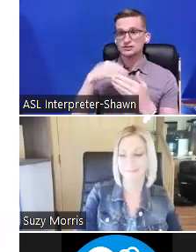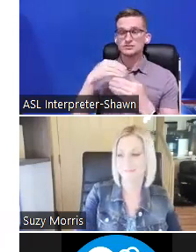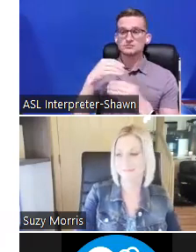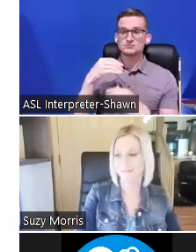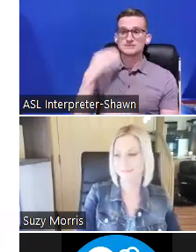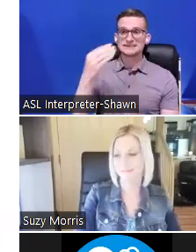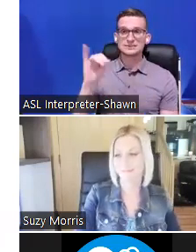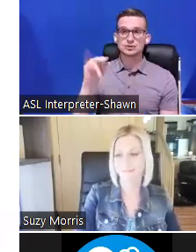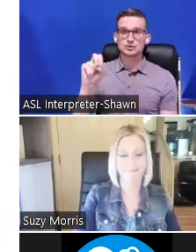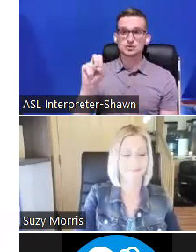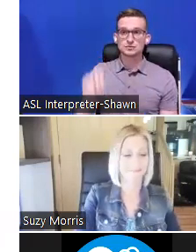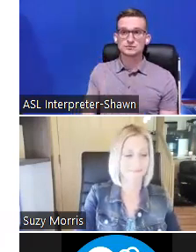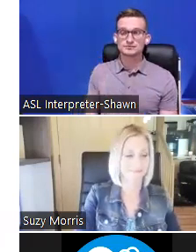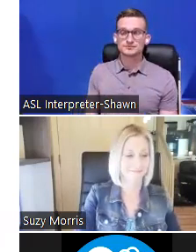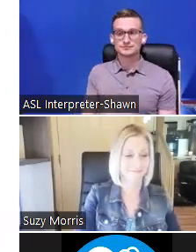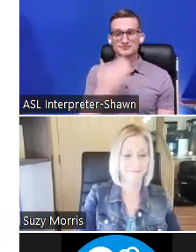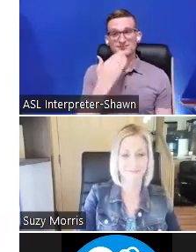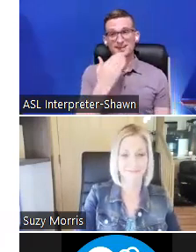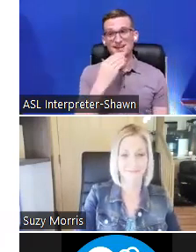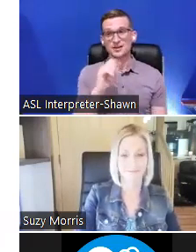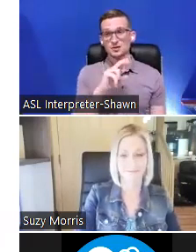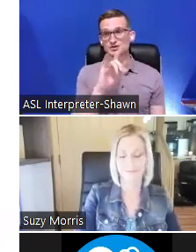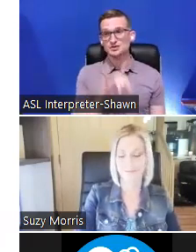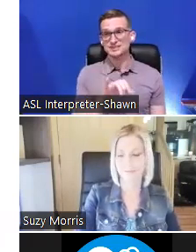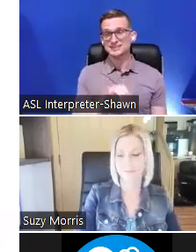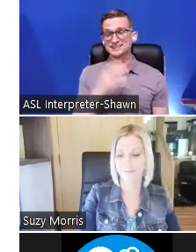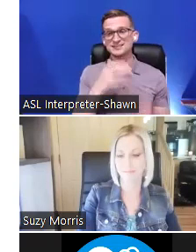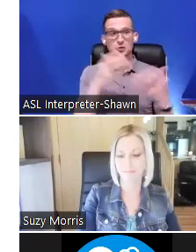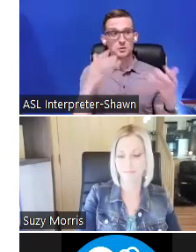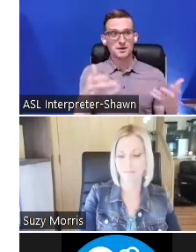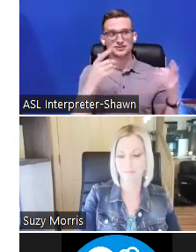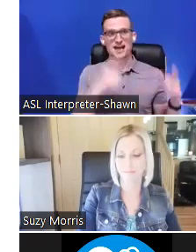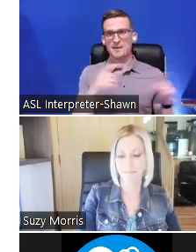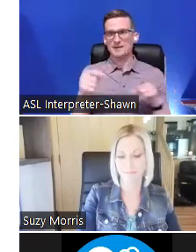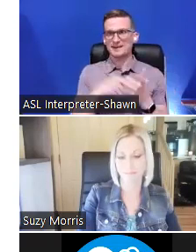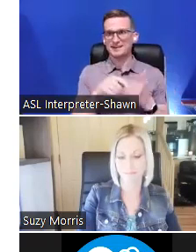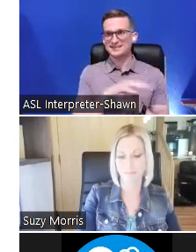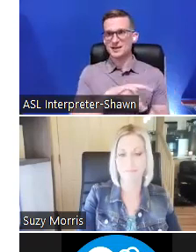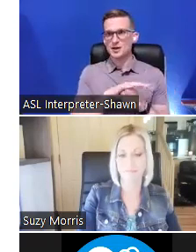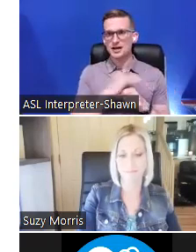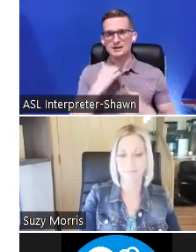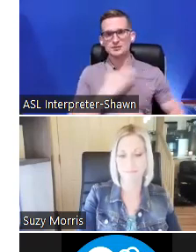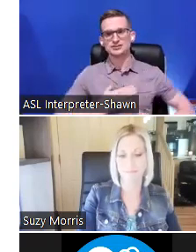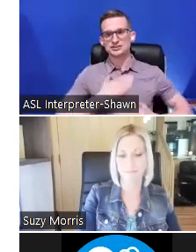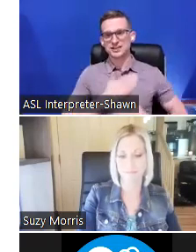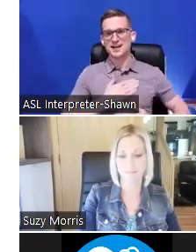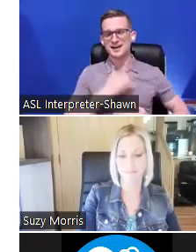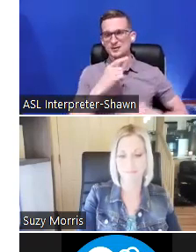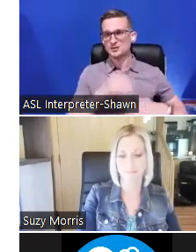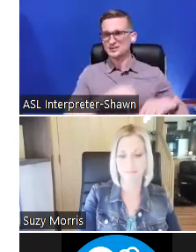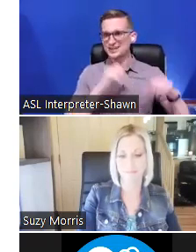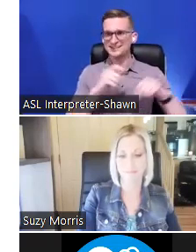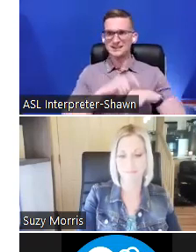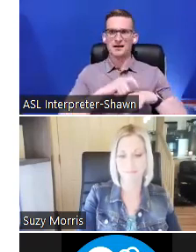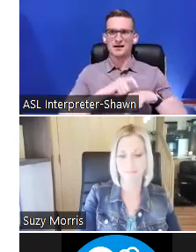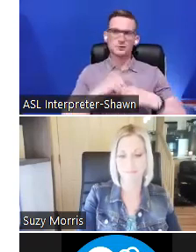Thank you so much for that, Susie. So much being done in this area. Appreciate you taking the time to be here